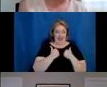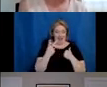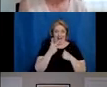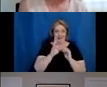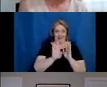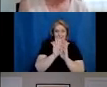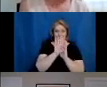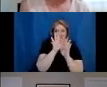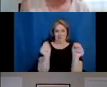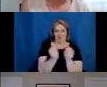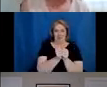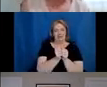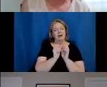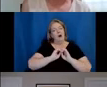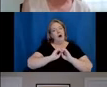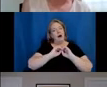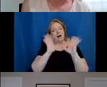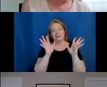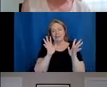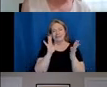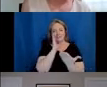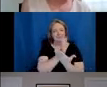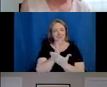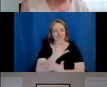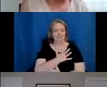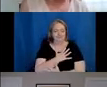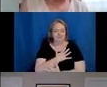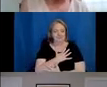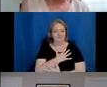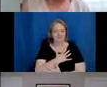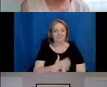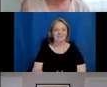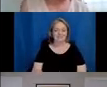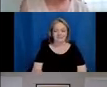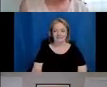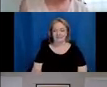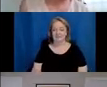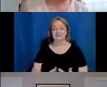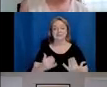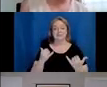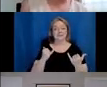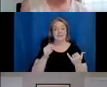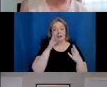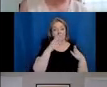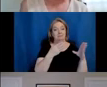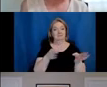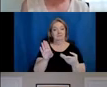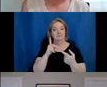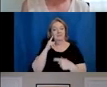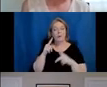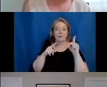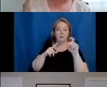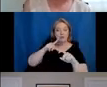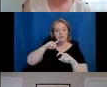see and so obvious from some of the pictures you've shown. We are now going to move into the Q&A portion